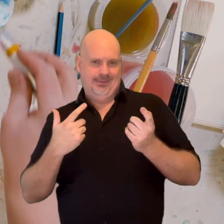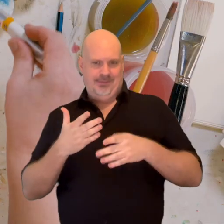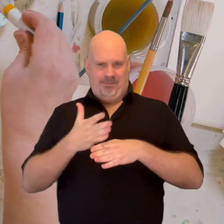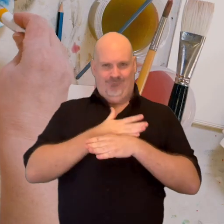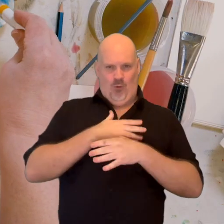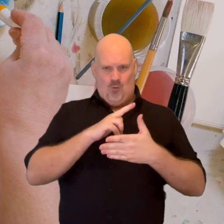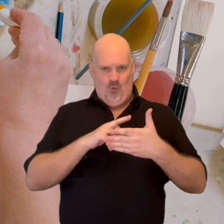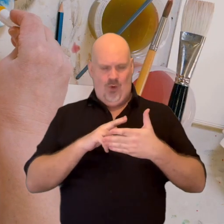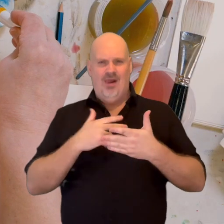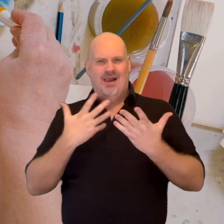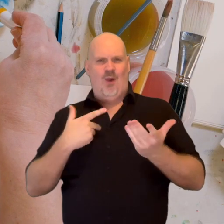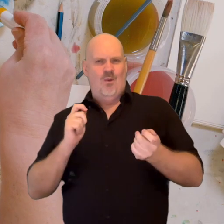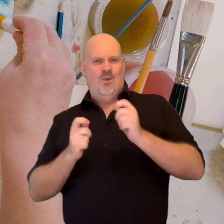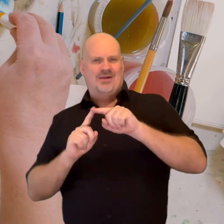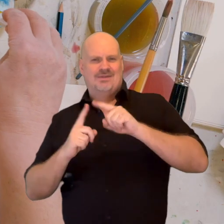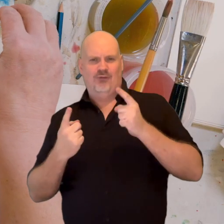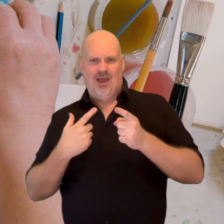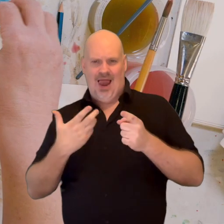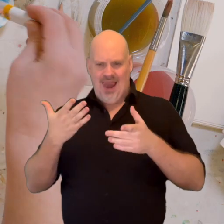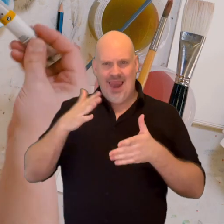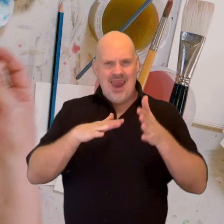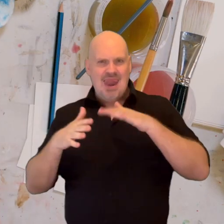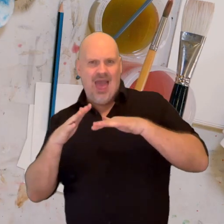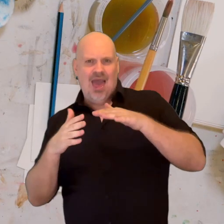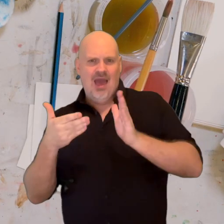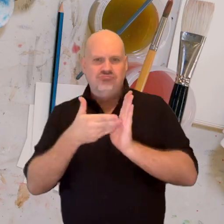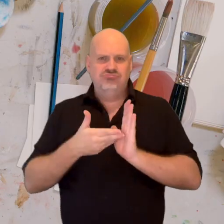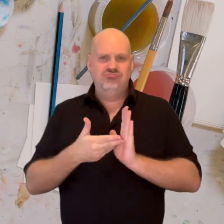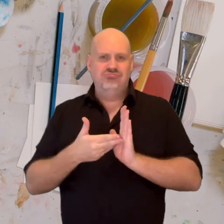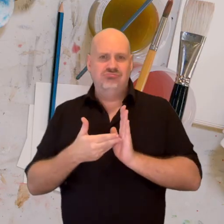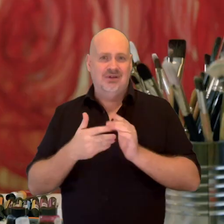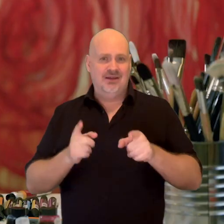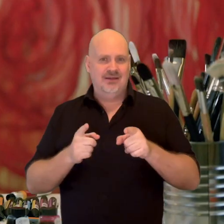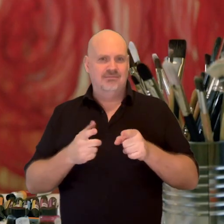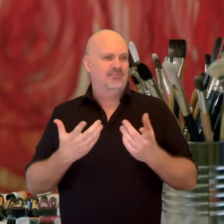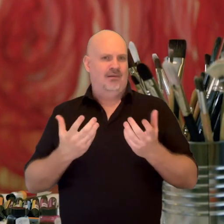up layers. That's one of the beauties of it.